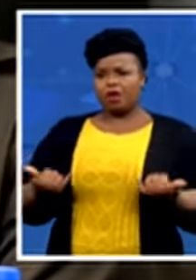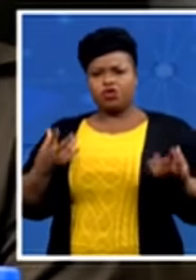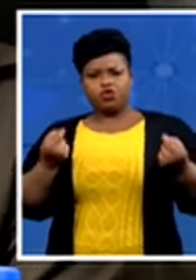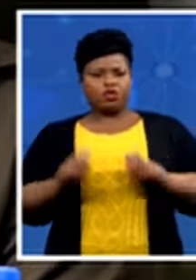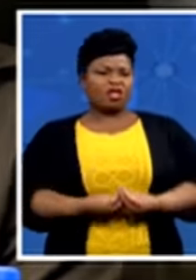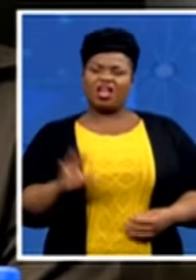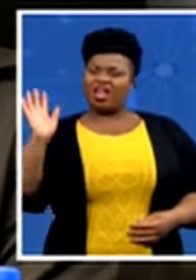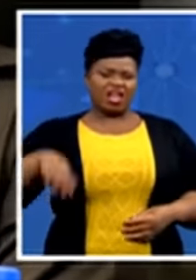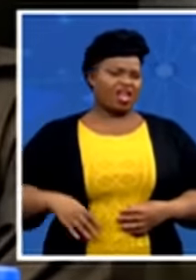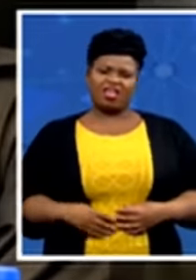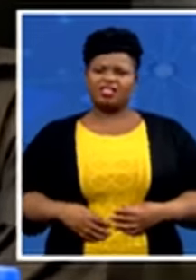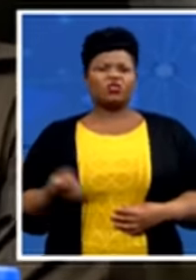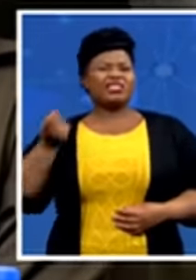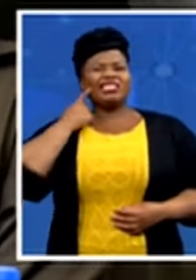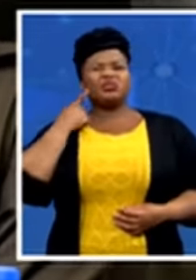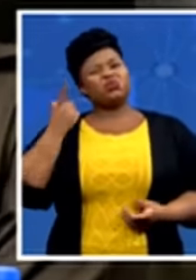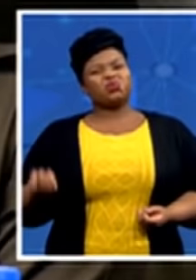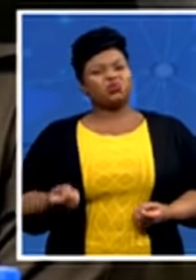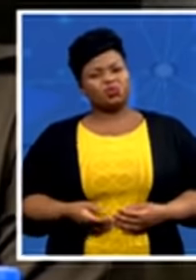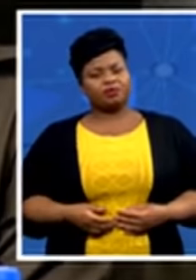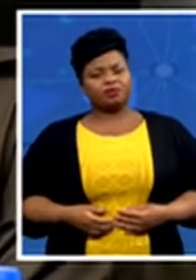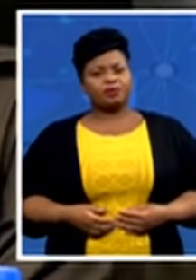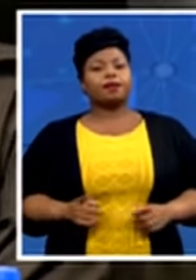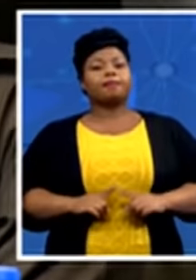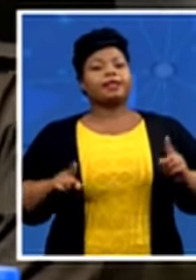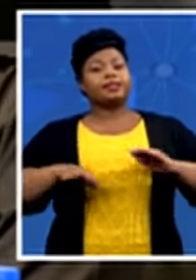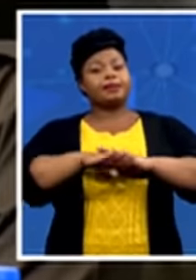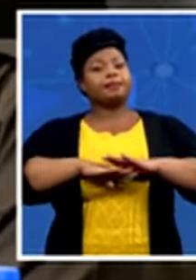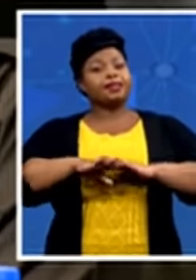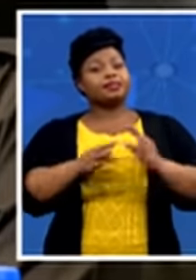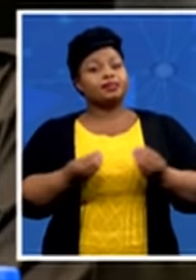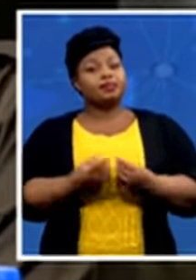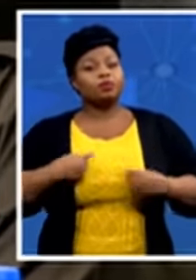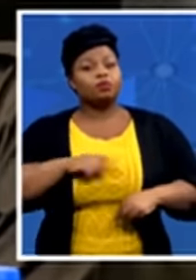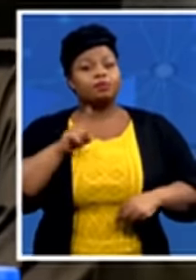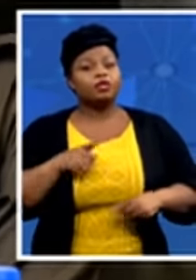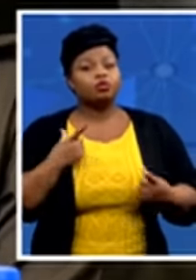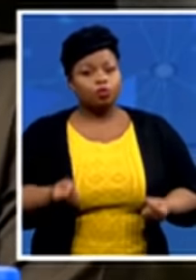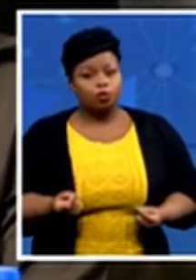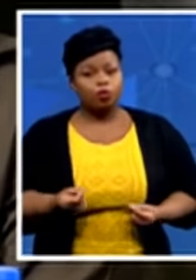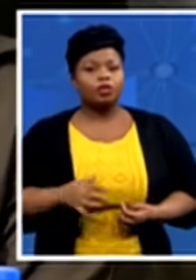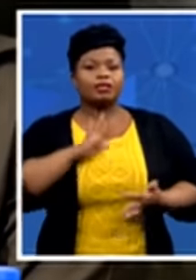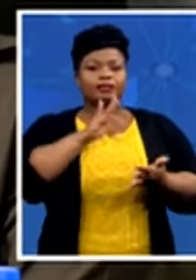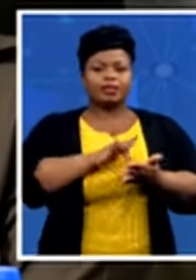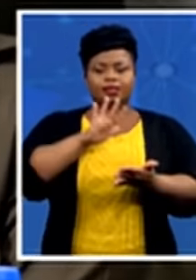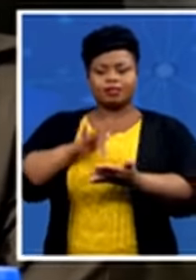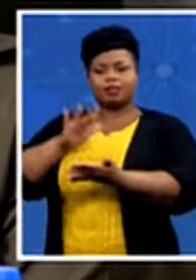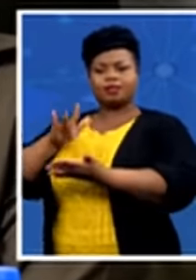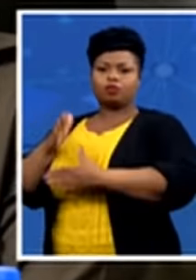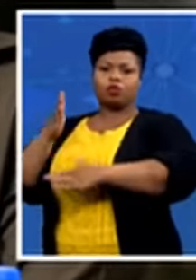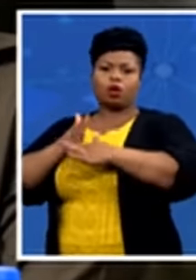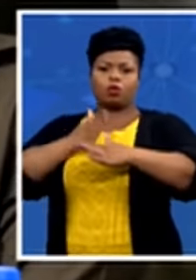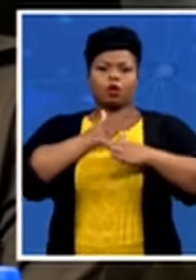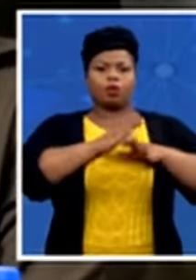basic thing that we need to do, these centers must operate properly. We must be able to do